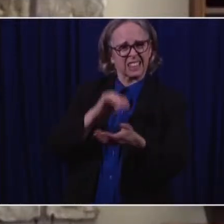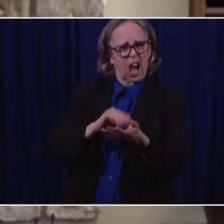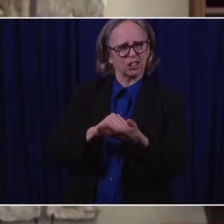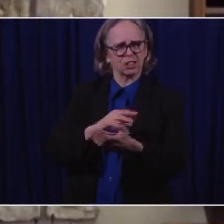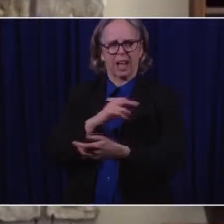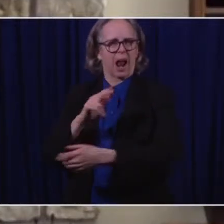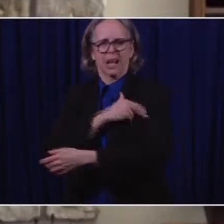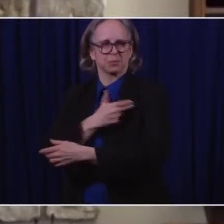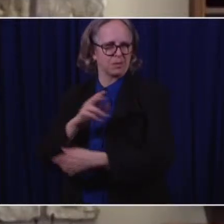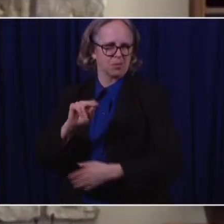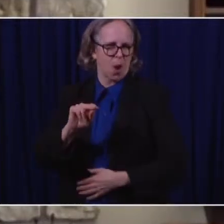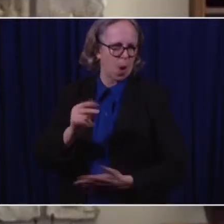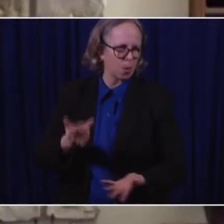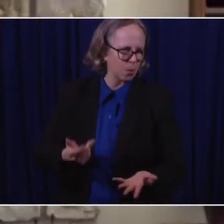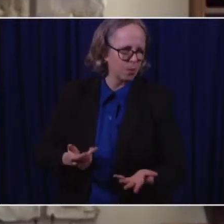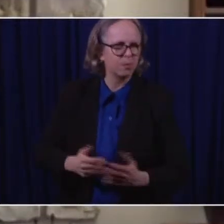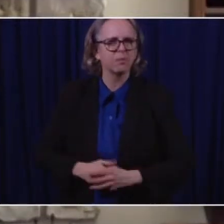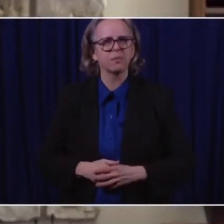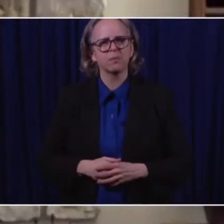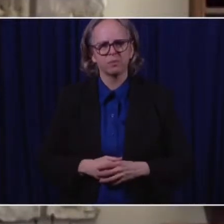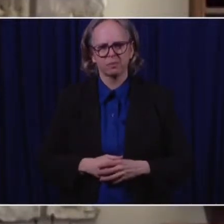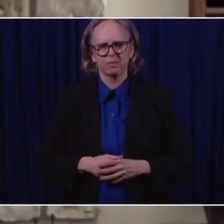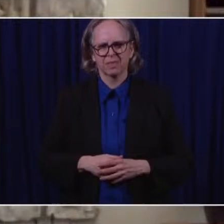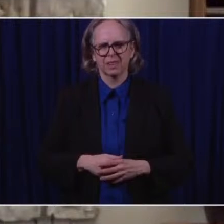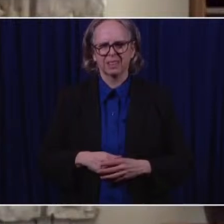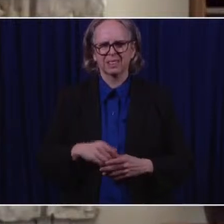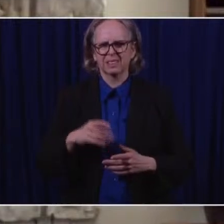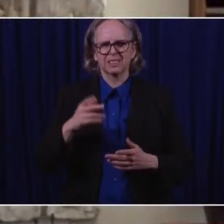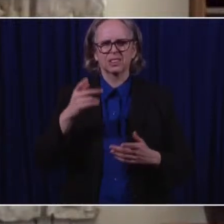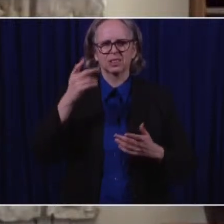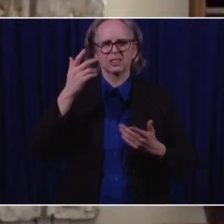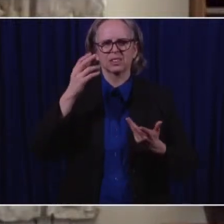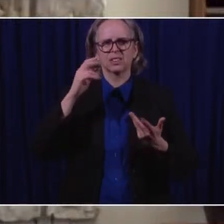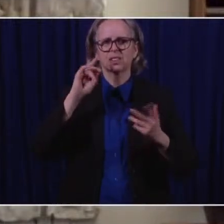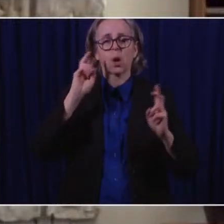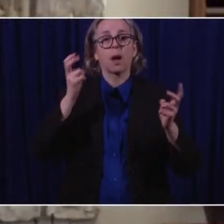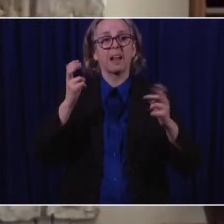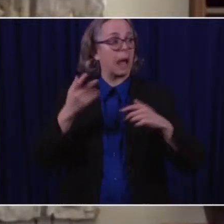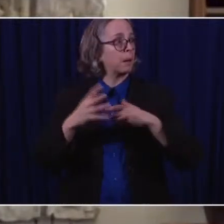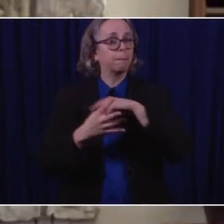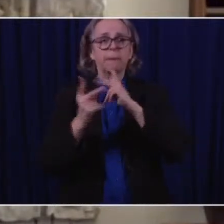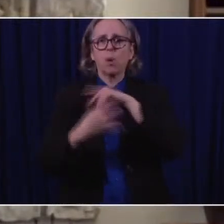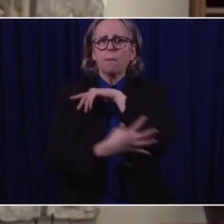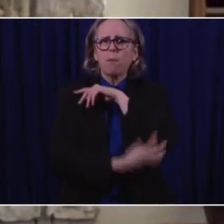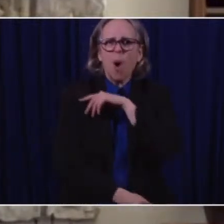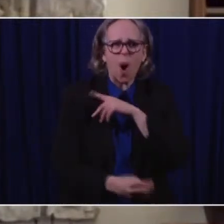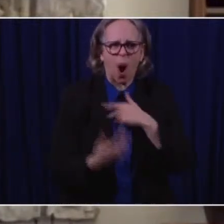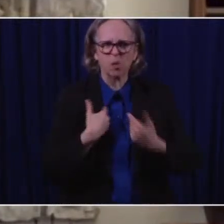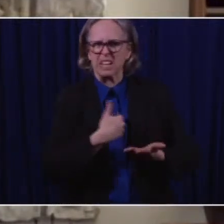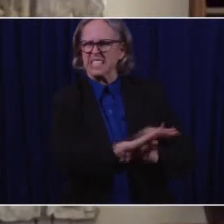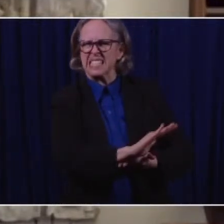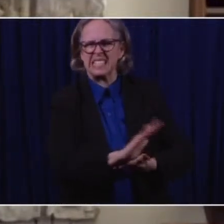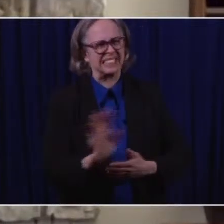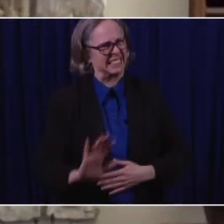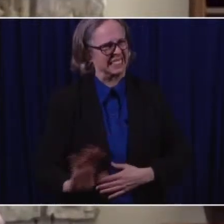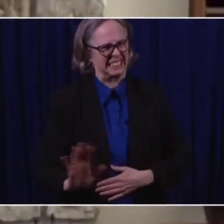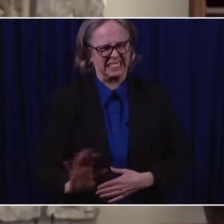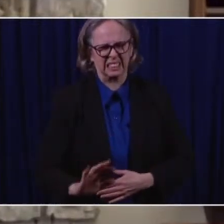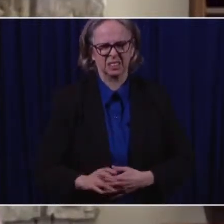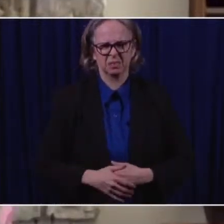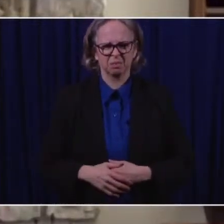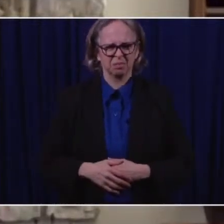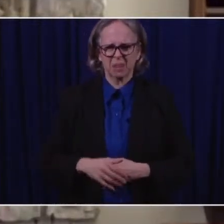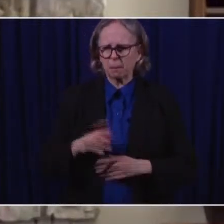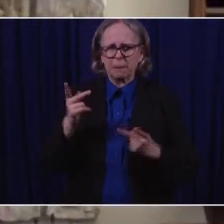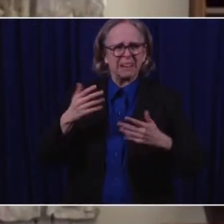is disadvantaging a poorer person. You're going to be disadvantaging someone who can't go through these barriers